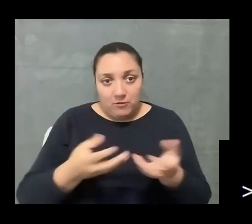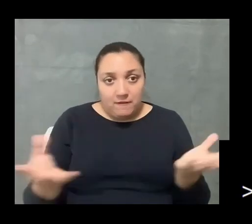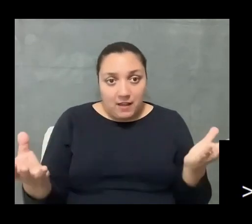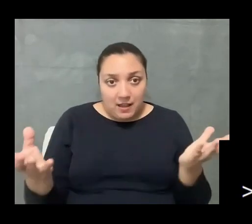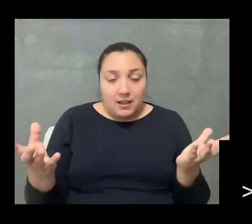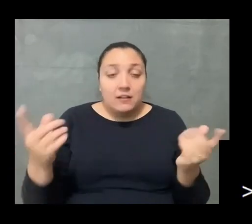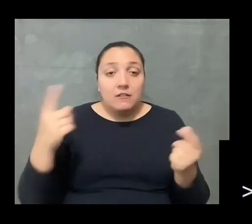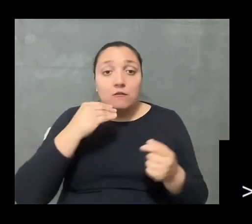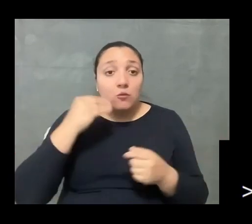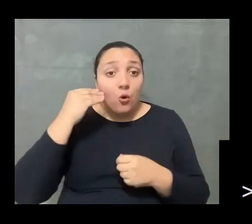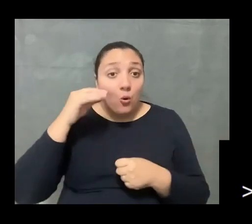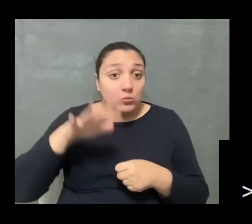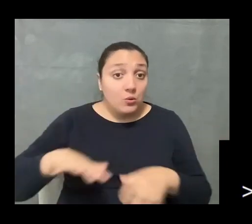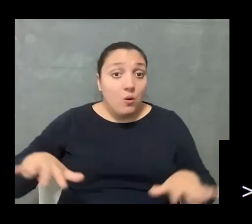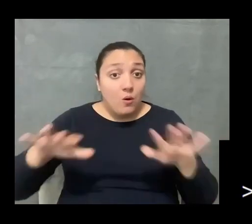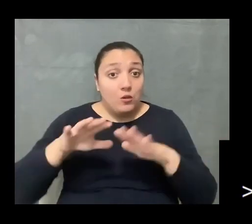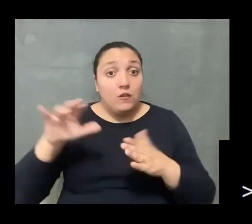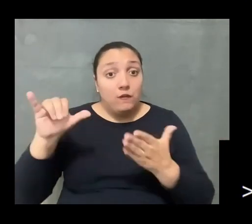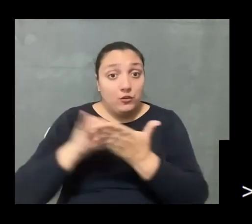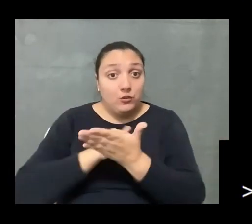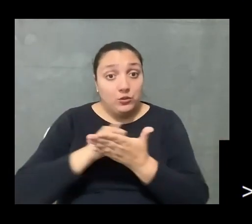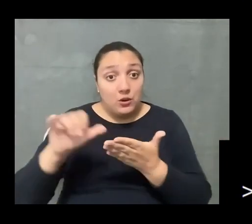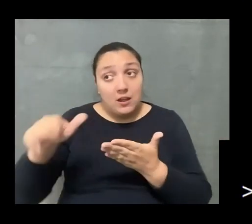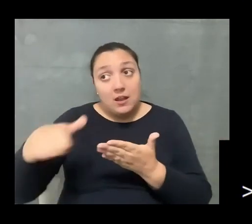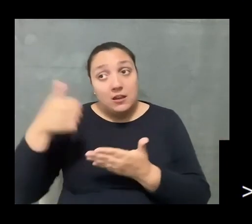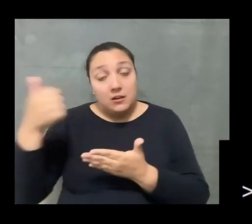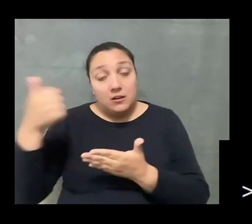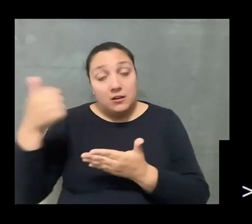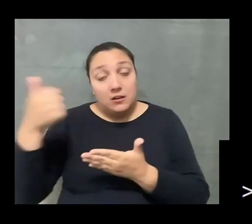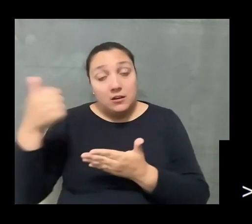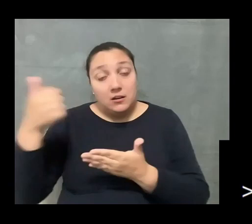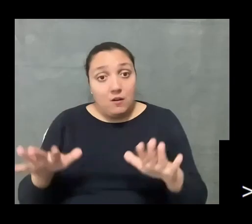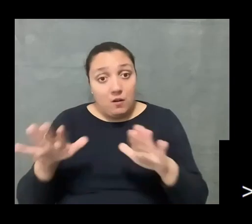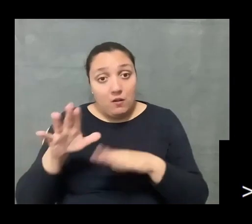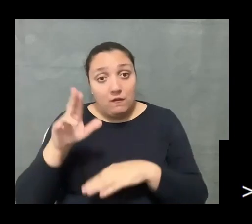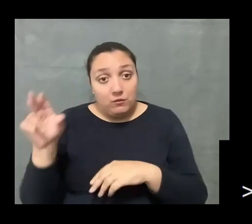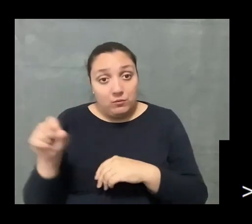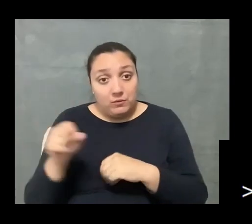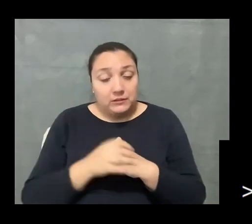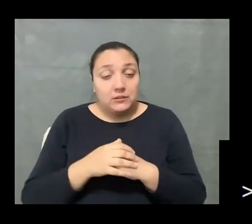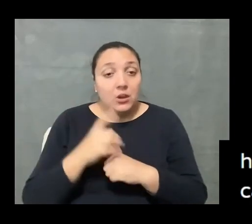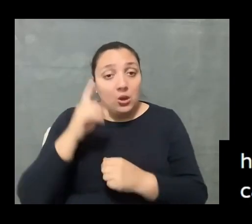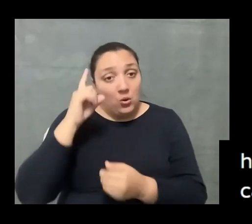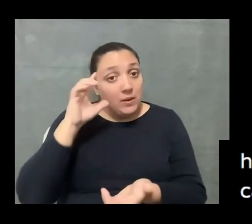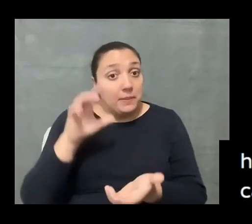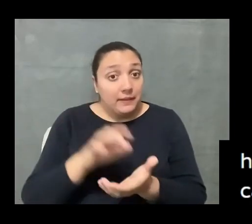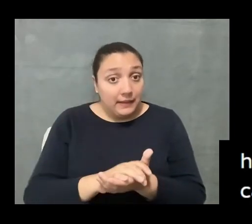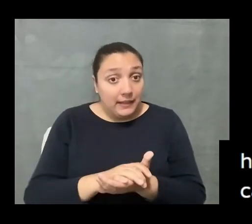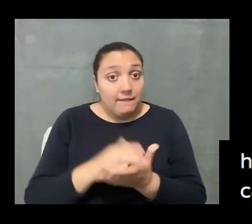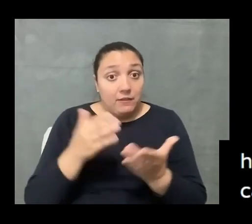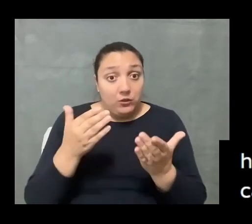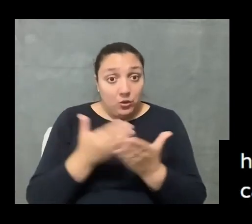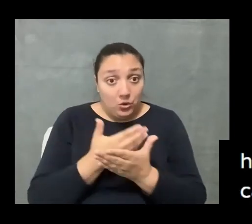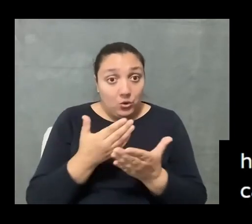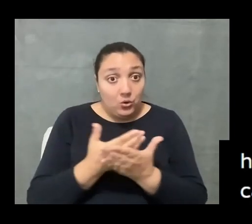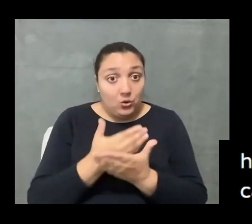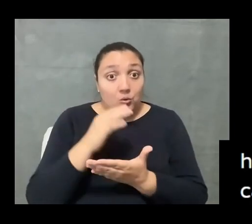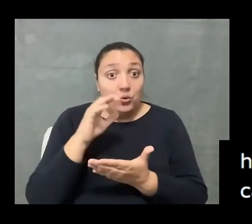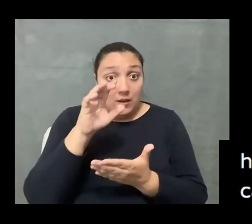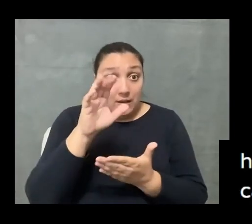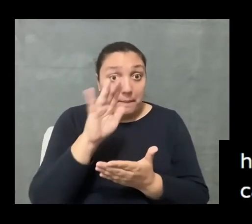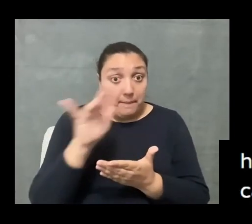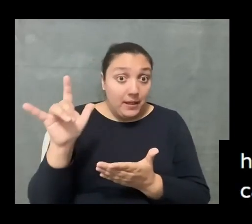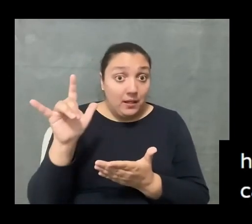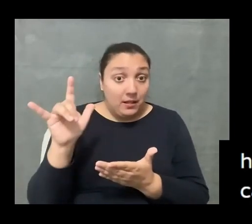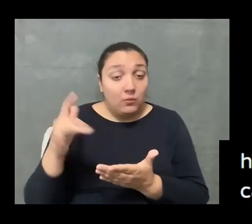homes across New York City and other cities across the U.S. We believe that with the new impending infrastructure build, over